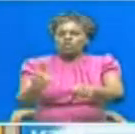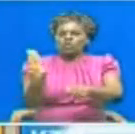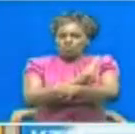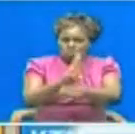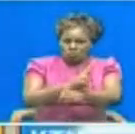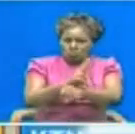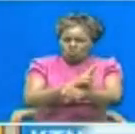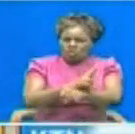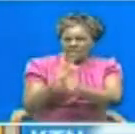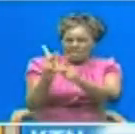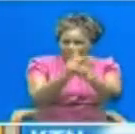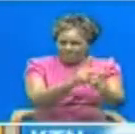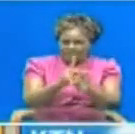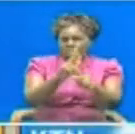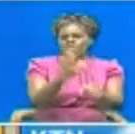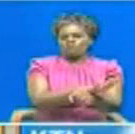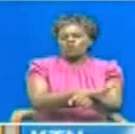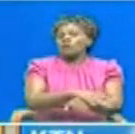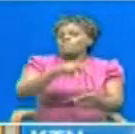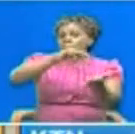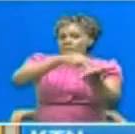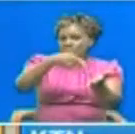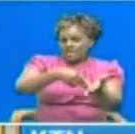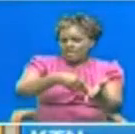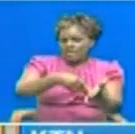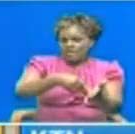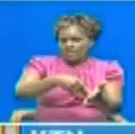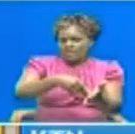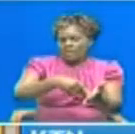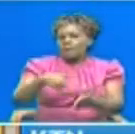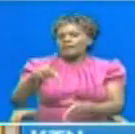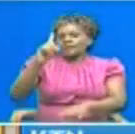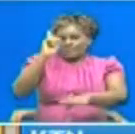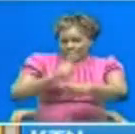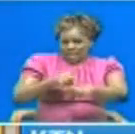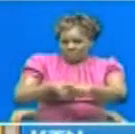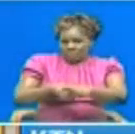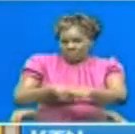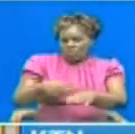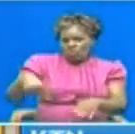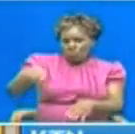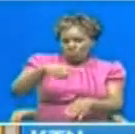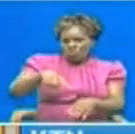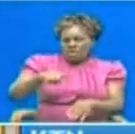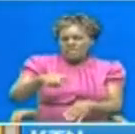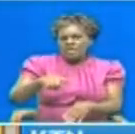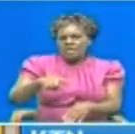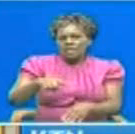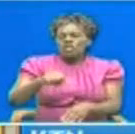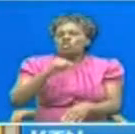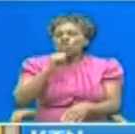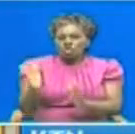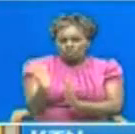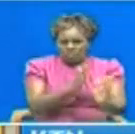utilize very cautiously. And therefore, the minute we do not plan